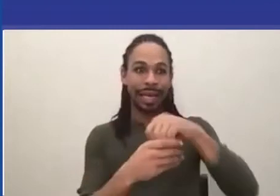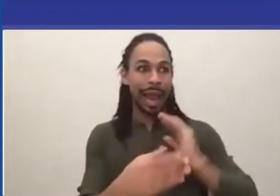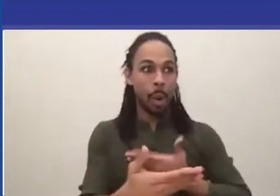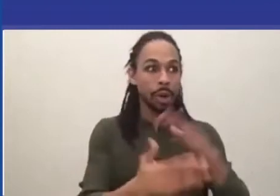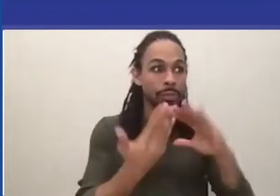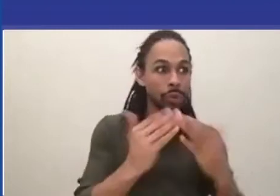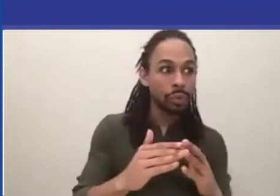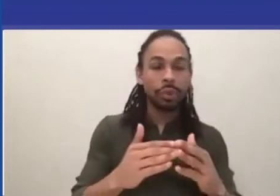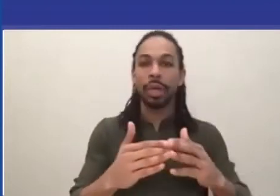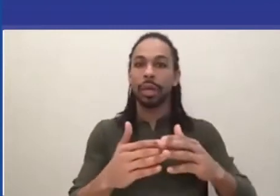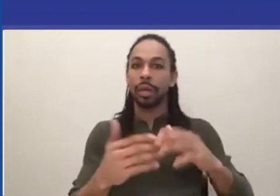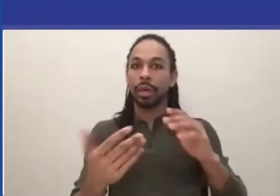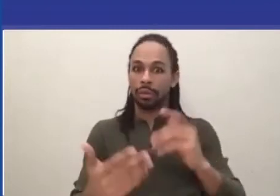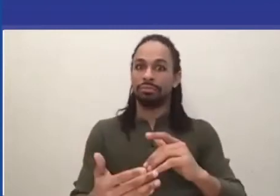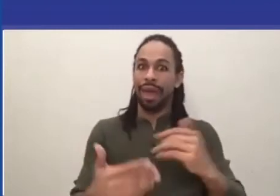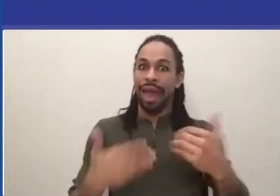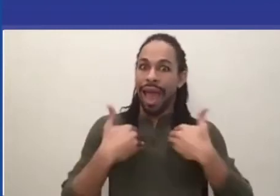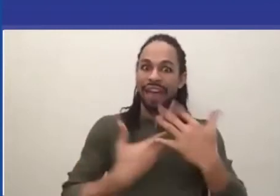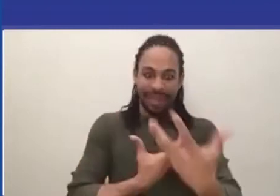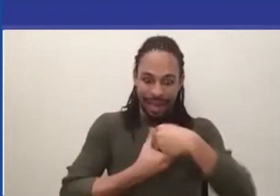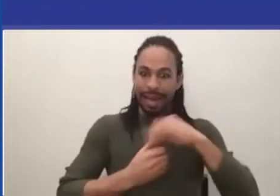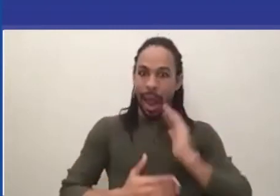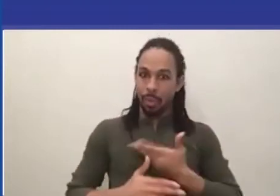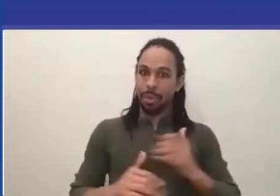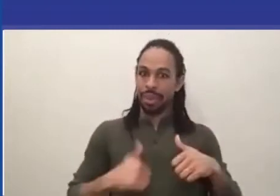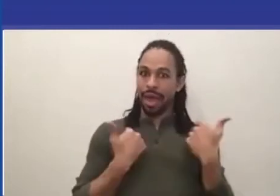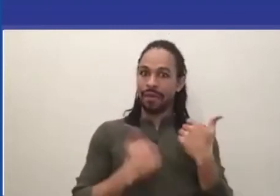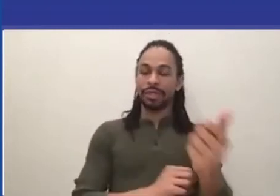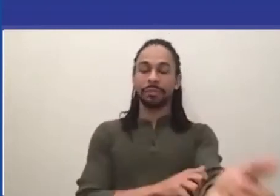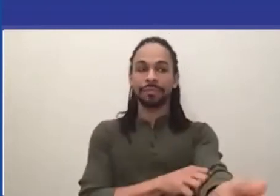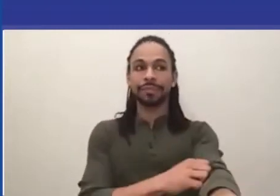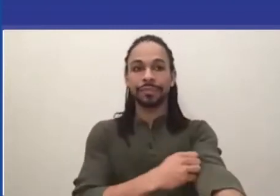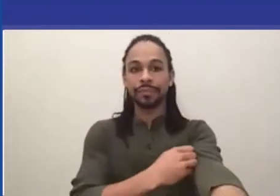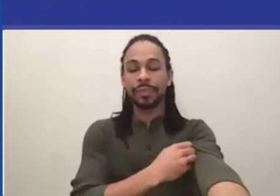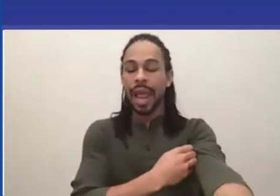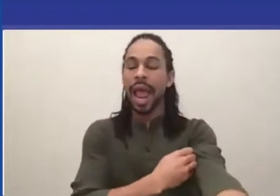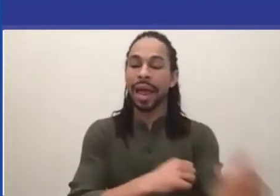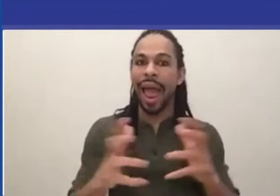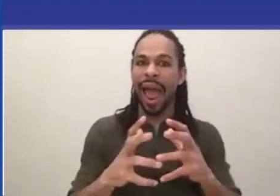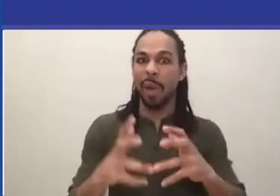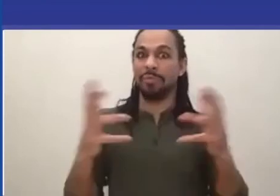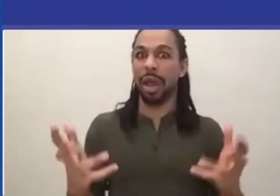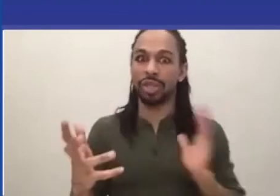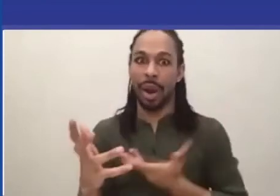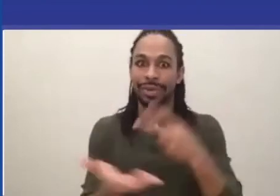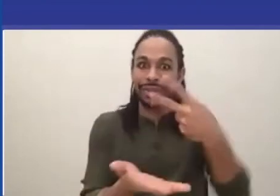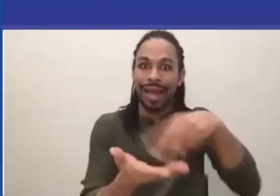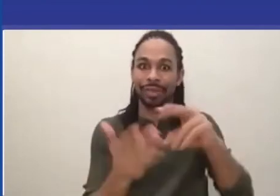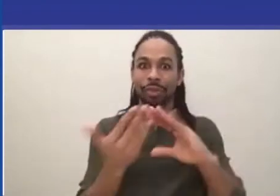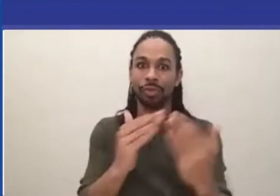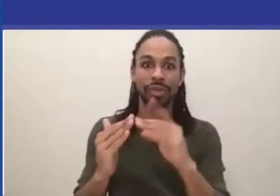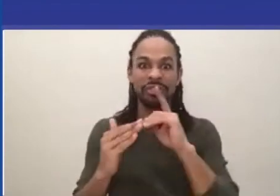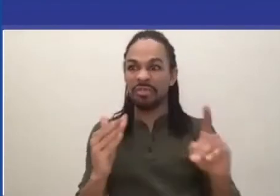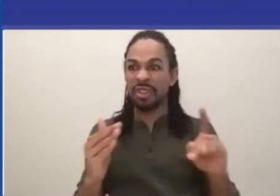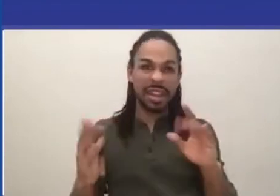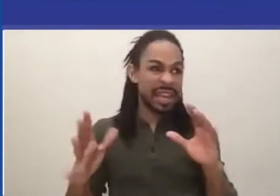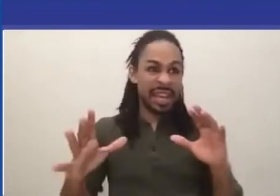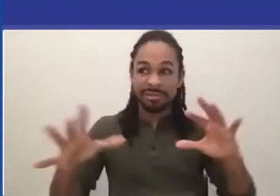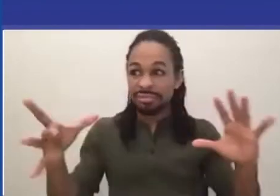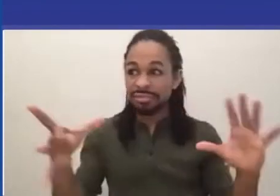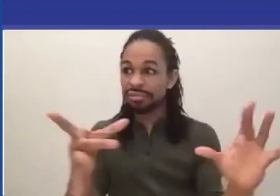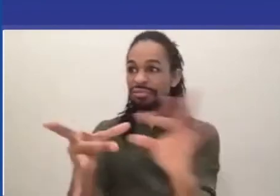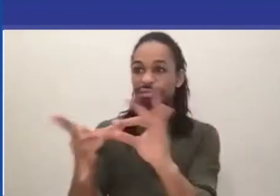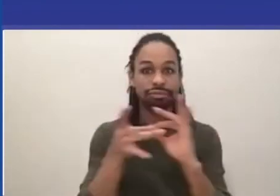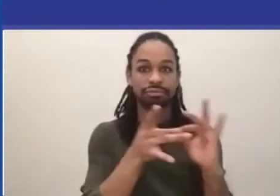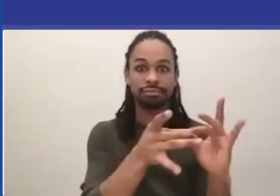is the the thing that brings that community together. That's great. So